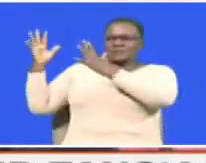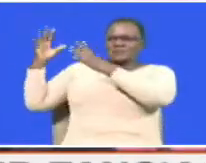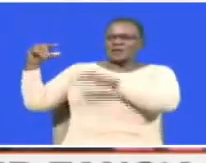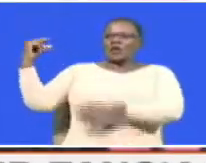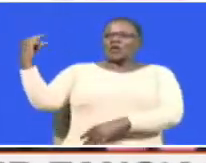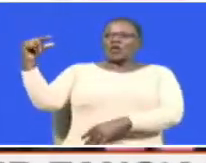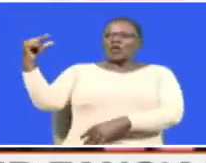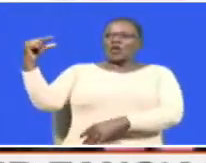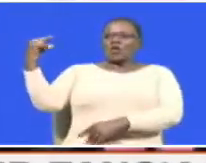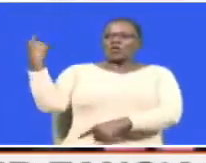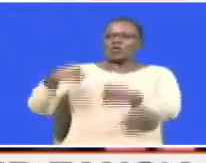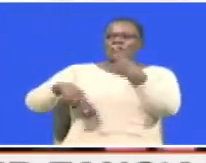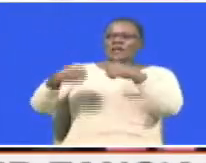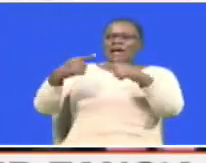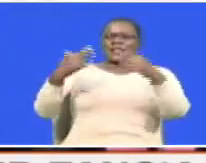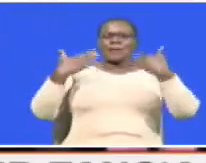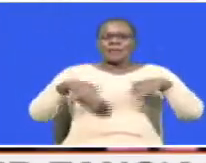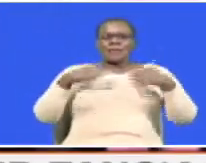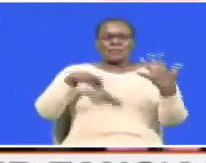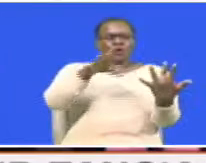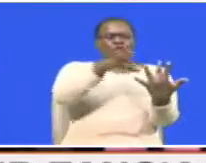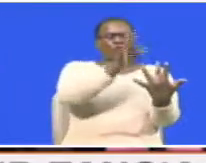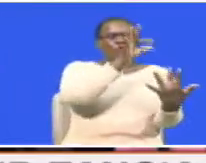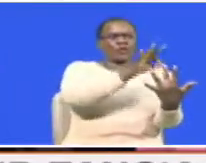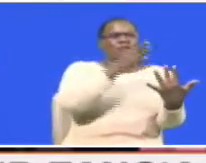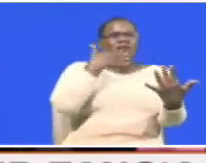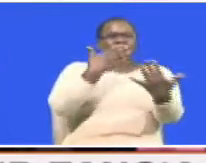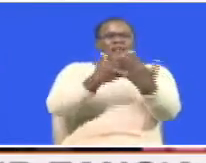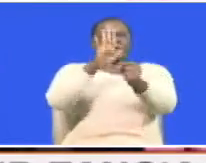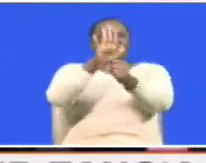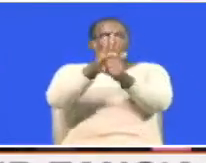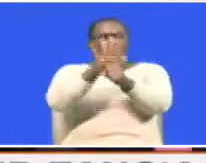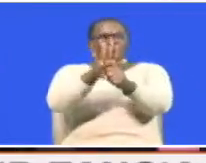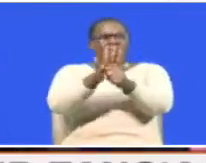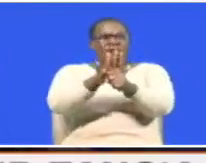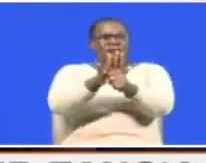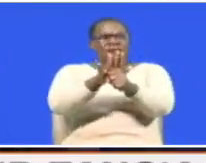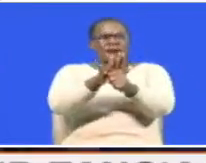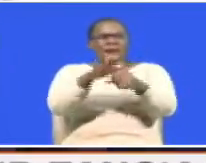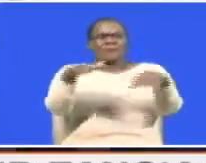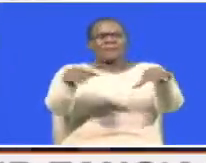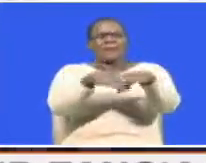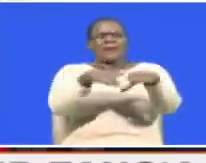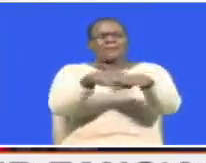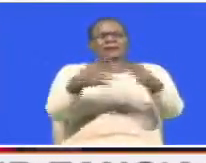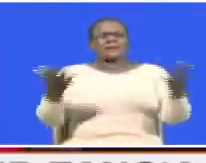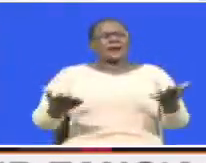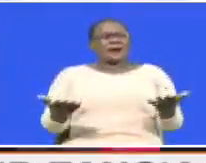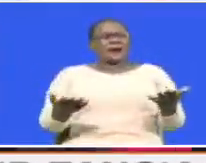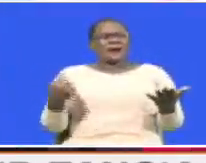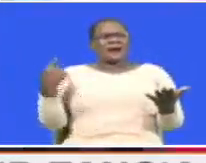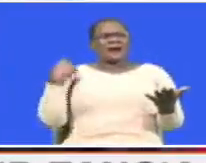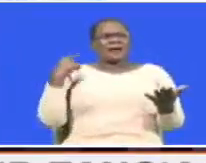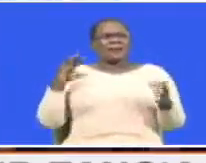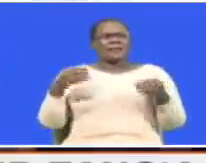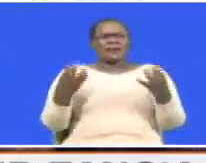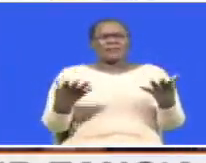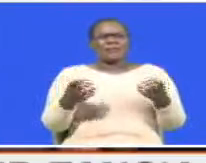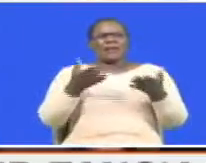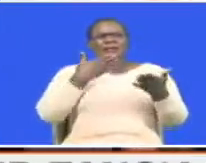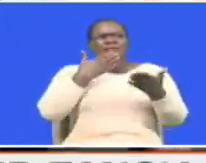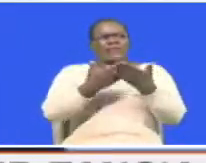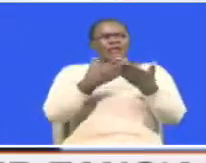winner. People's choice. Well done. Thank you so much. Tell us what the numbers were. You have the numbers. Thank you so much,